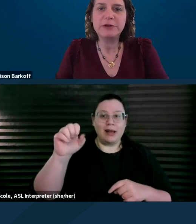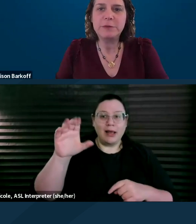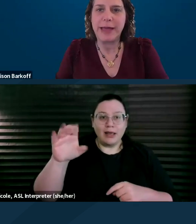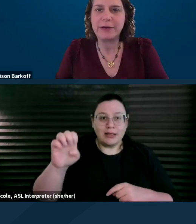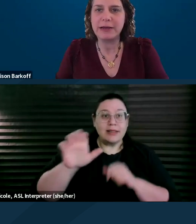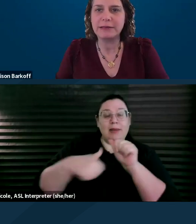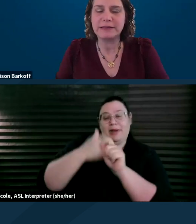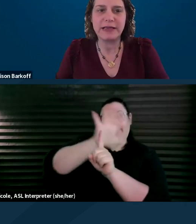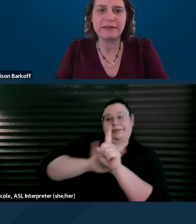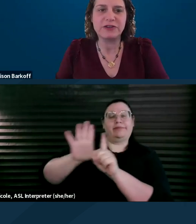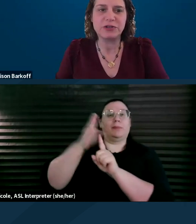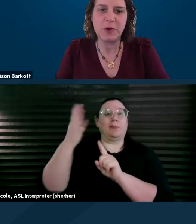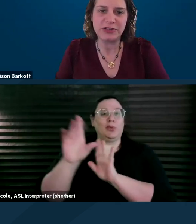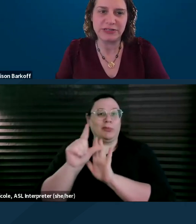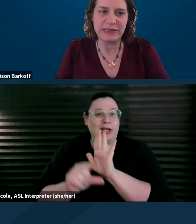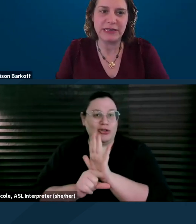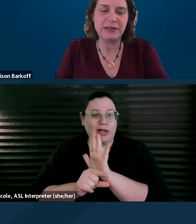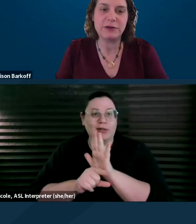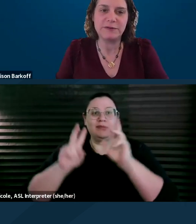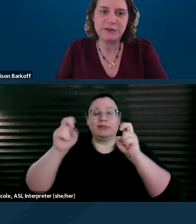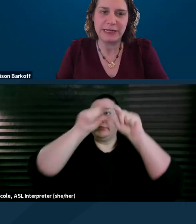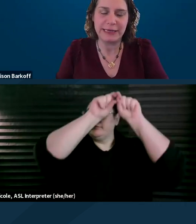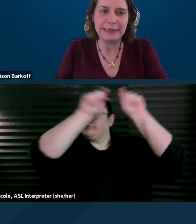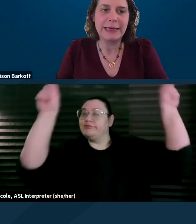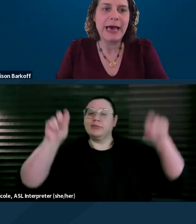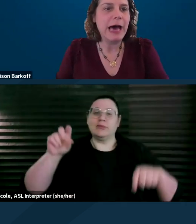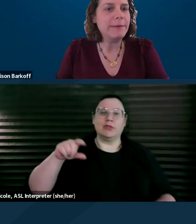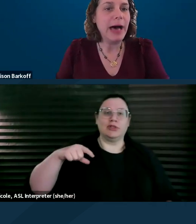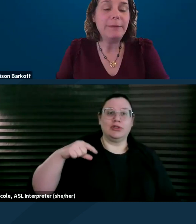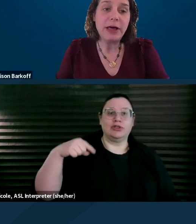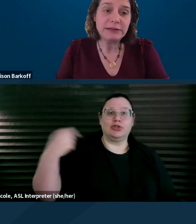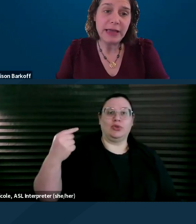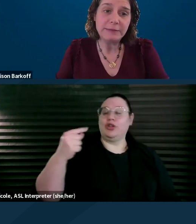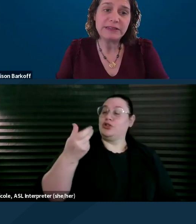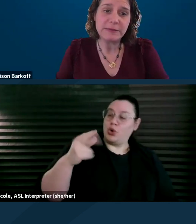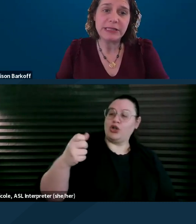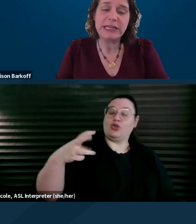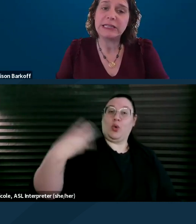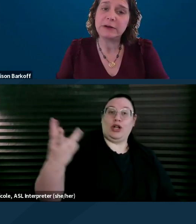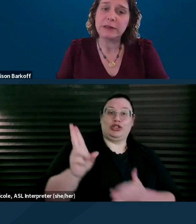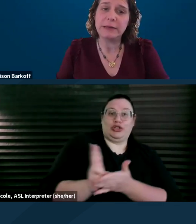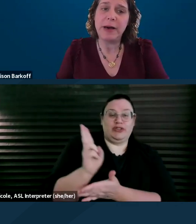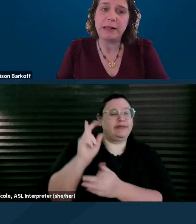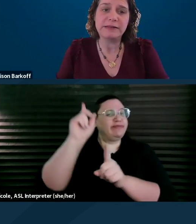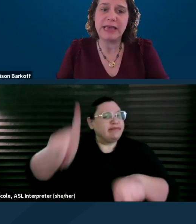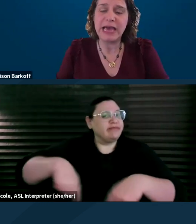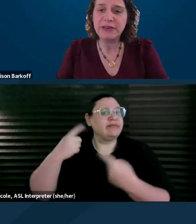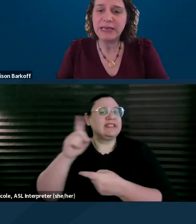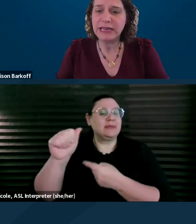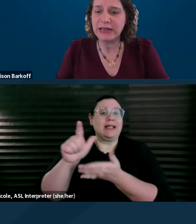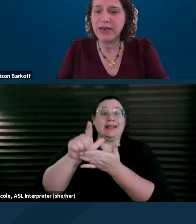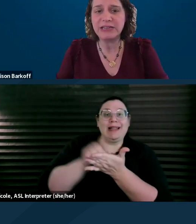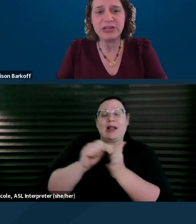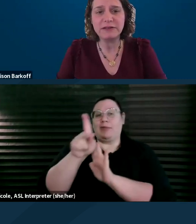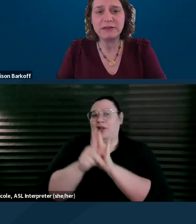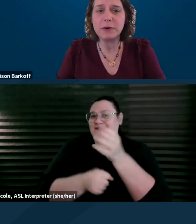me a blue background that says the George Washington University. I'm a longtime disability legal and policy